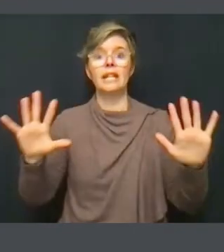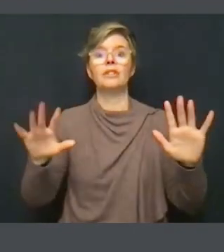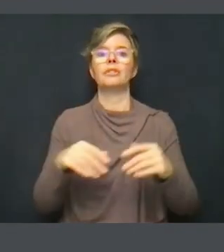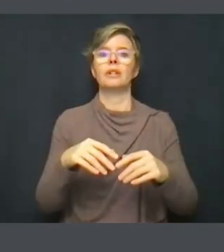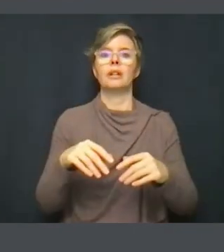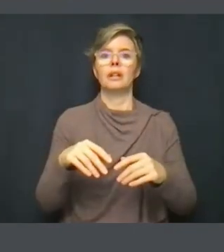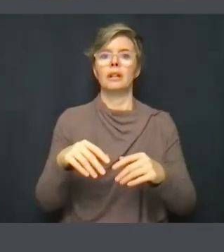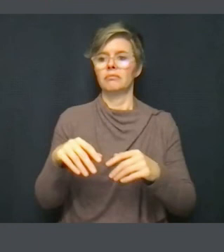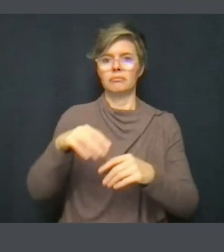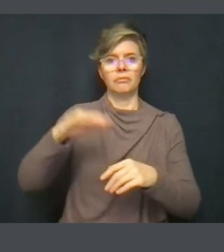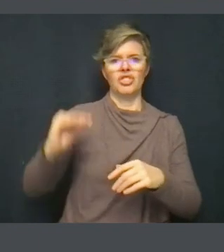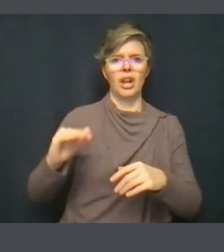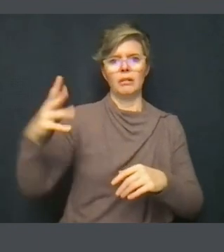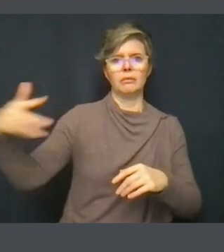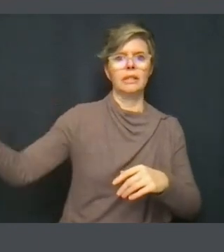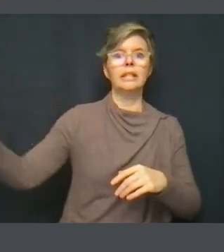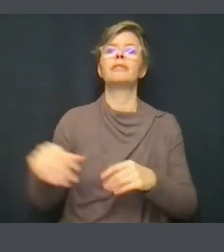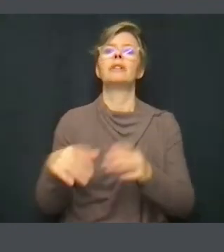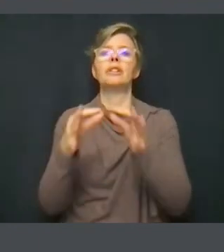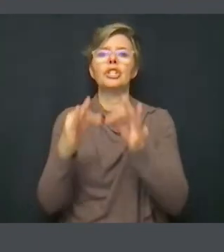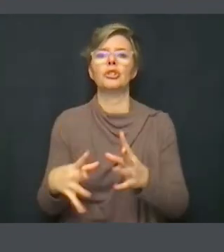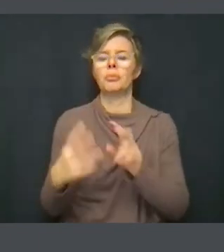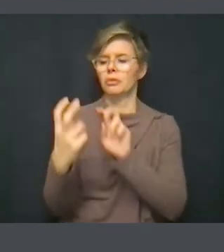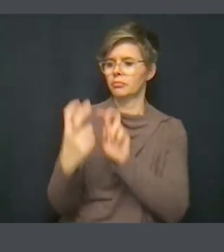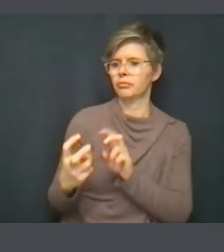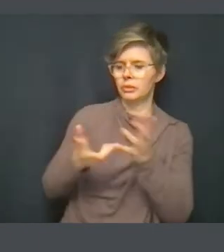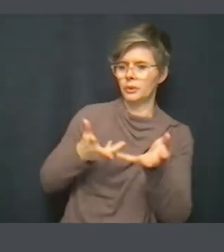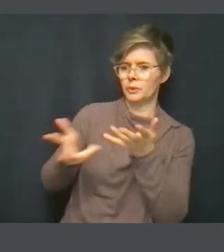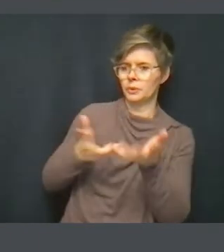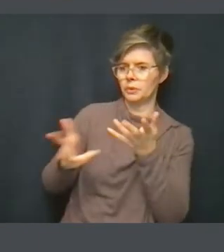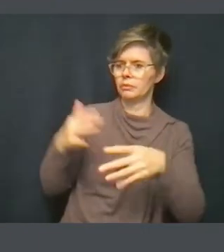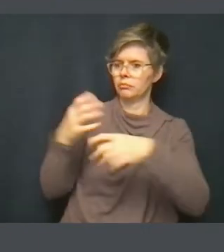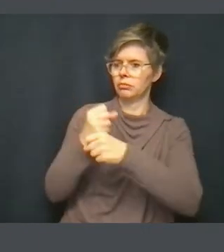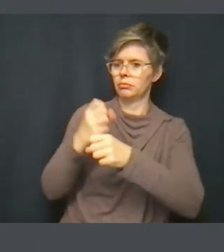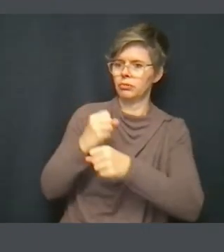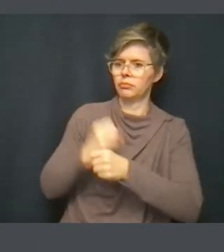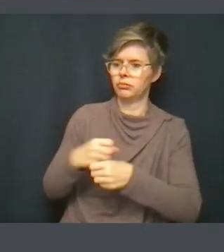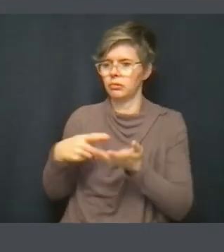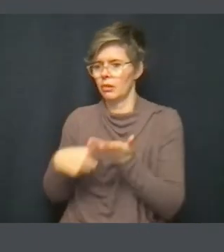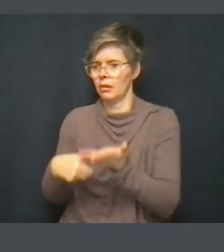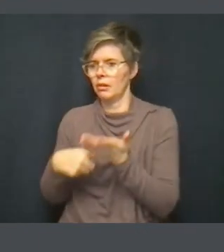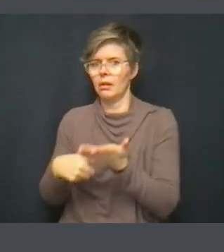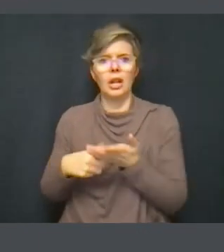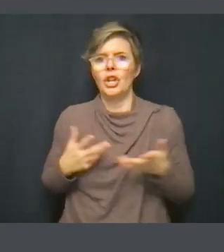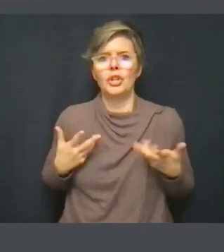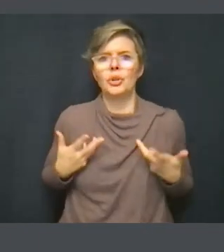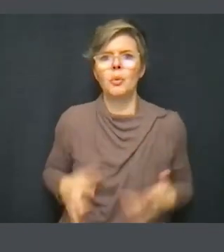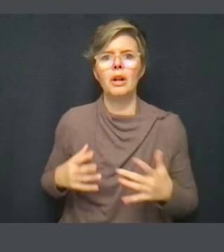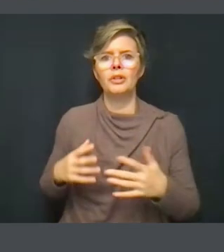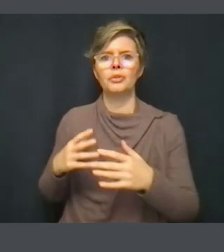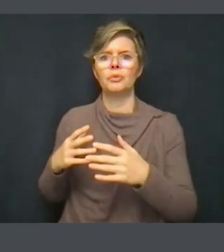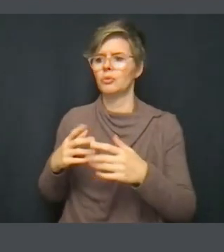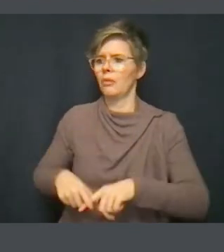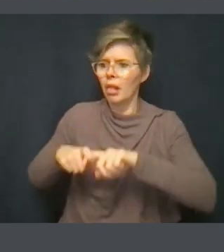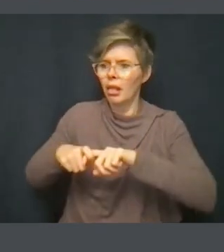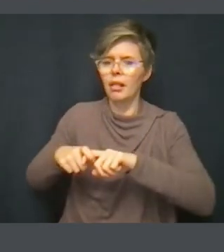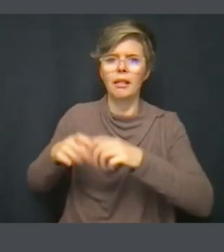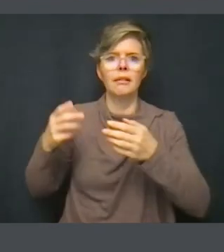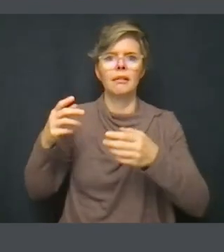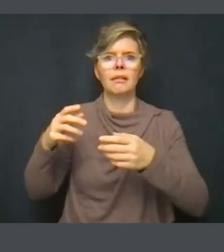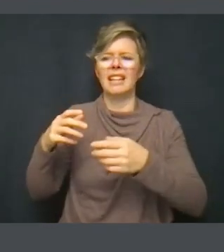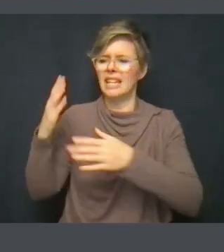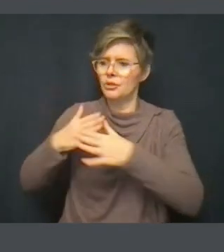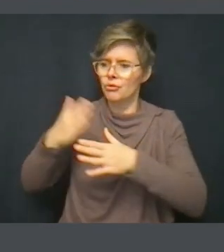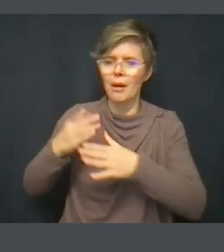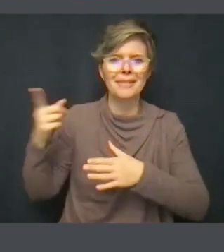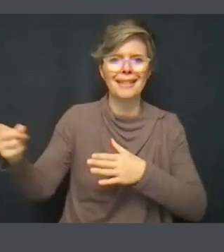that has been over, right? After the session has been over, you want to debrief them. You don't want to interrupt them in the middle of the session, but you want to talk about it later. And you want